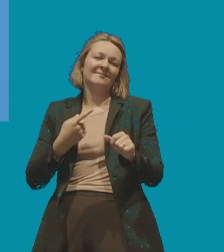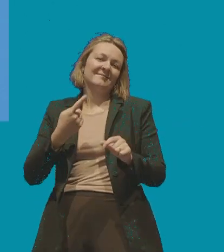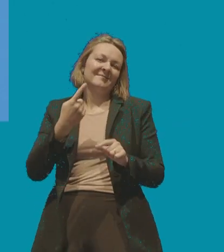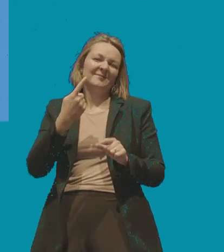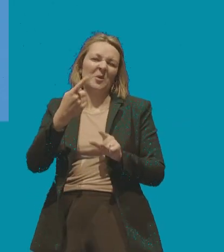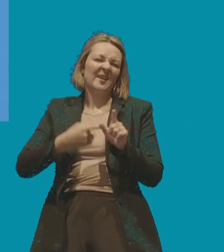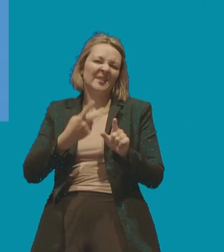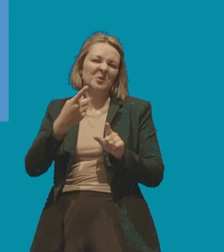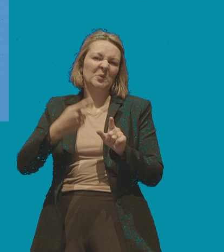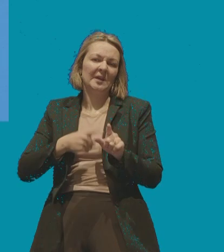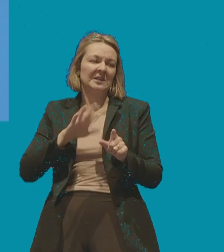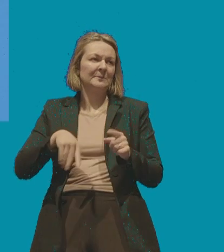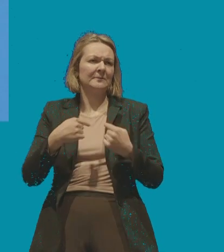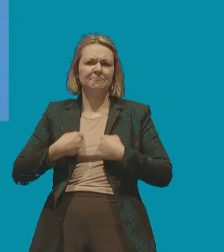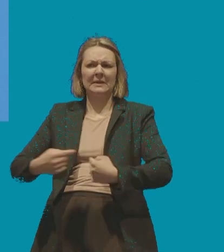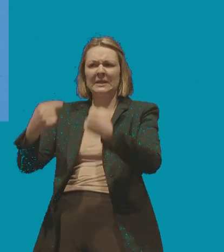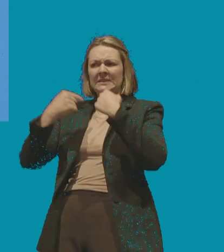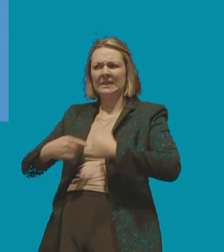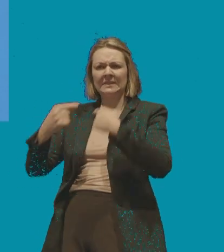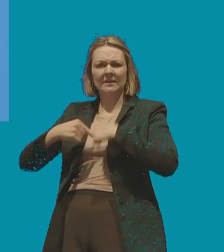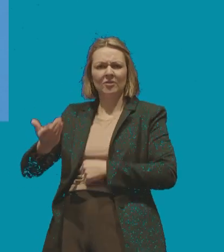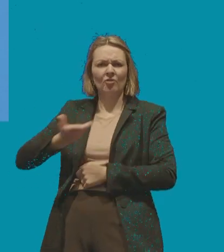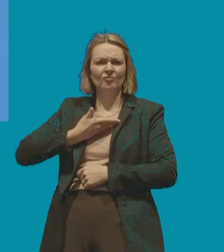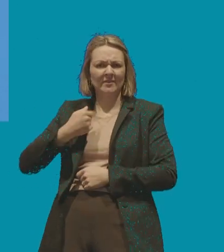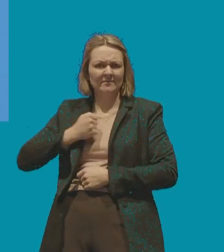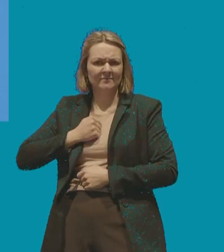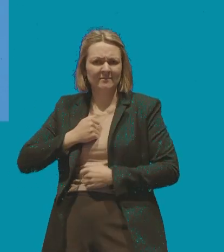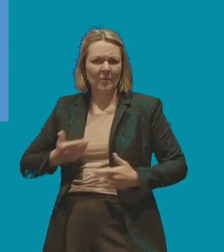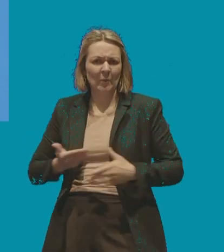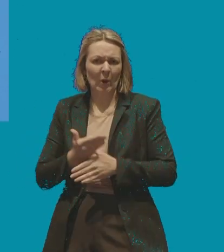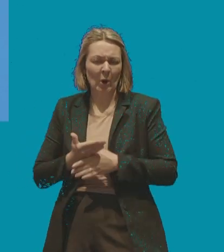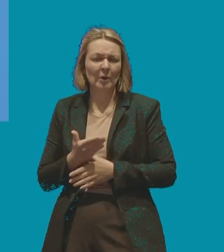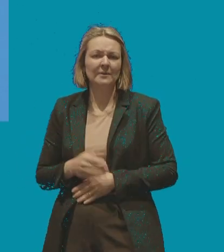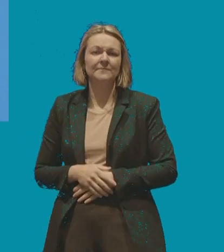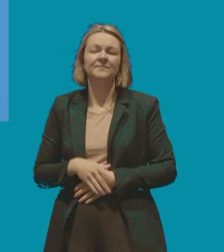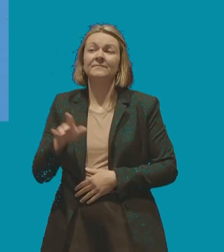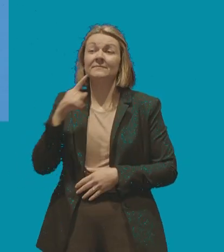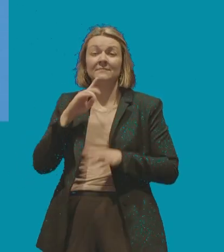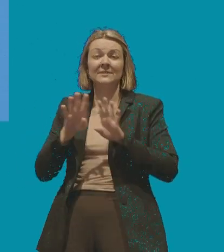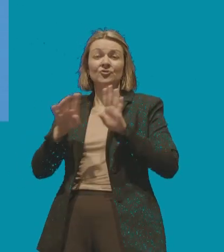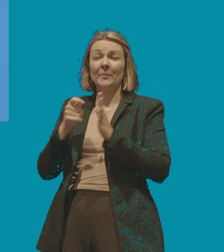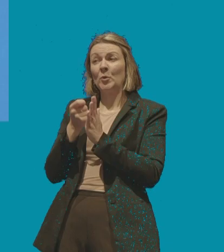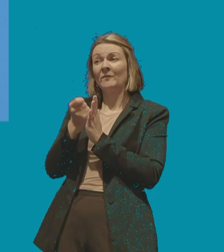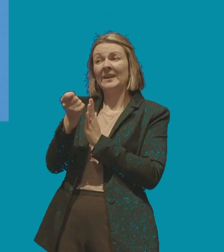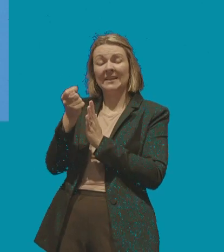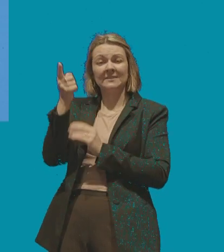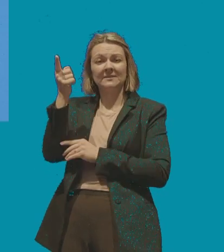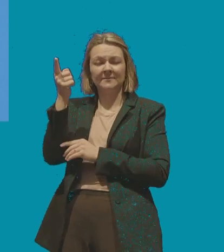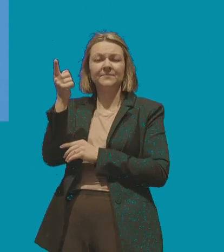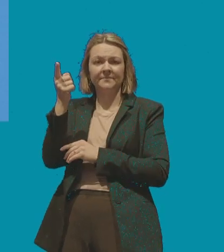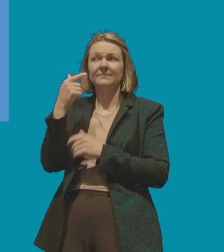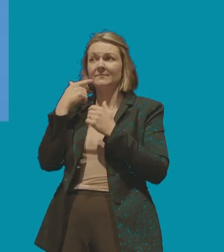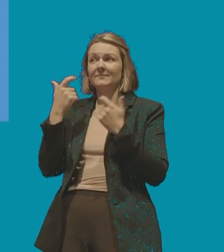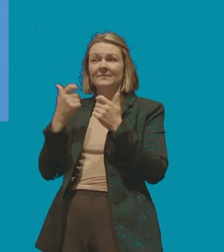years, attacking our rights at work. Reintroducing tribunal fees that the Supreme Court has